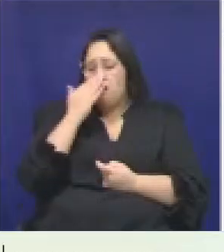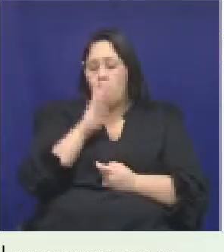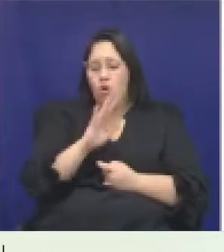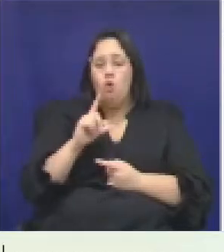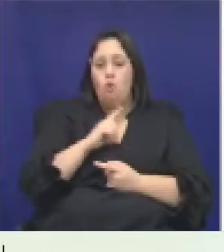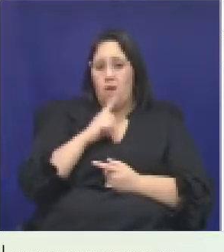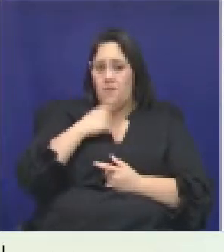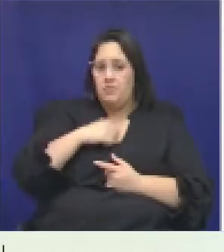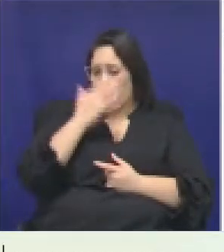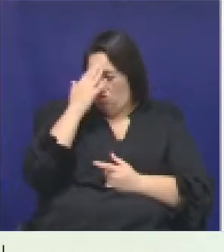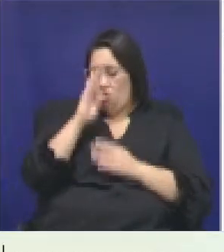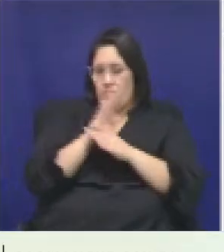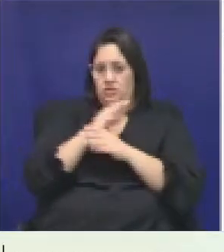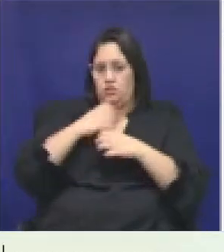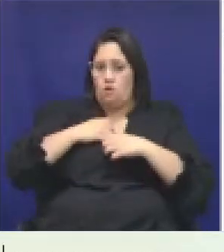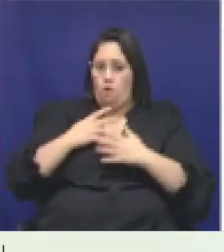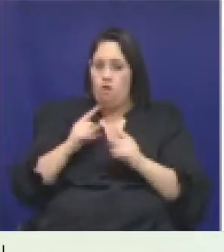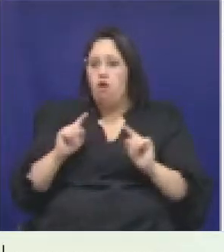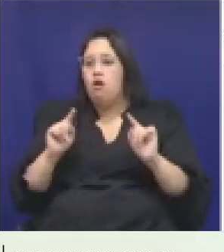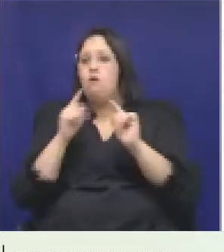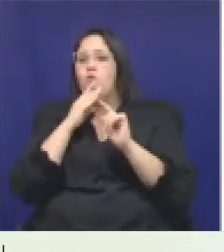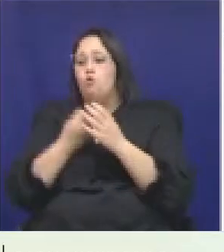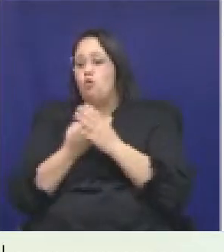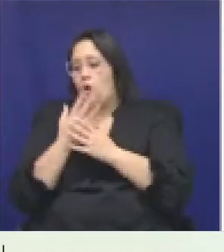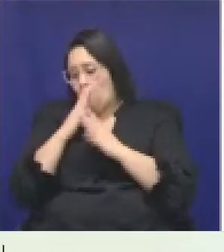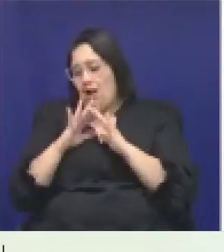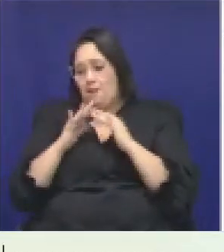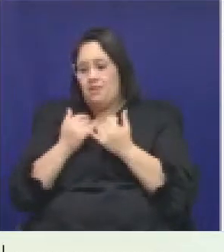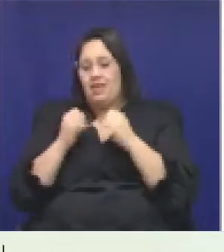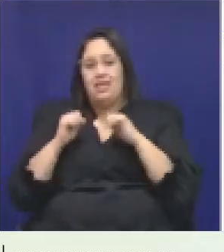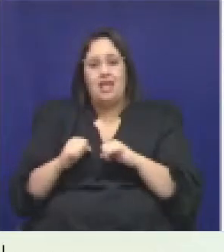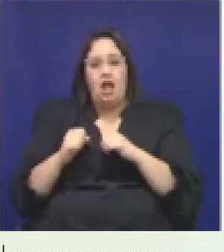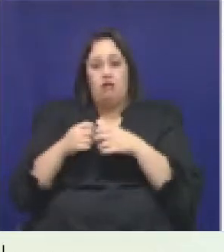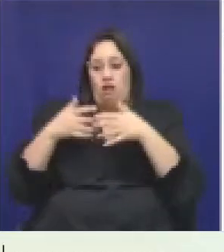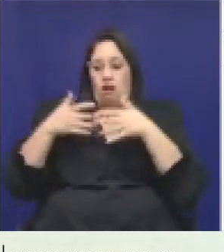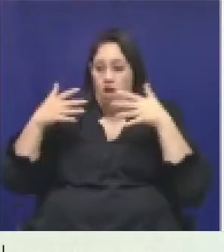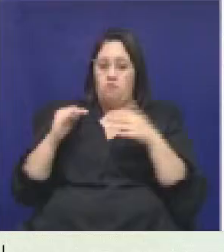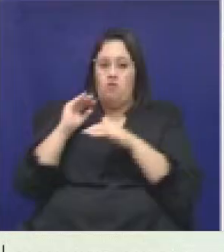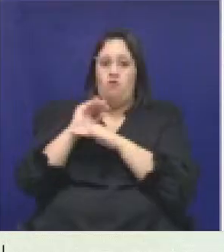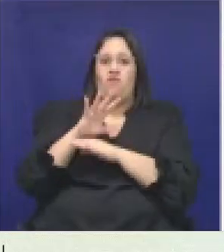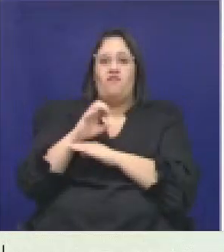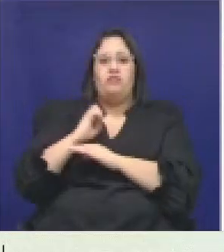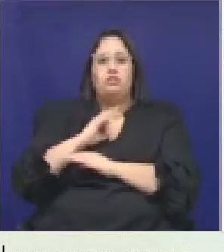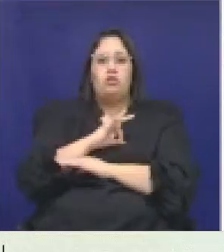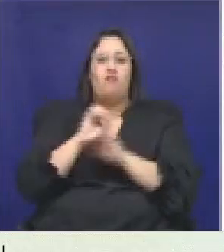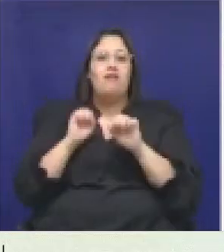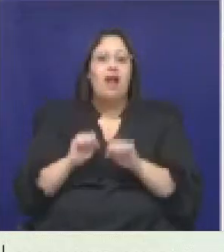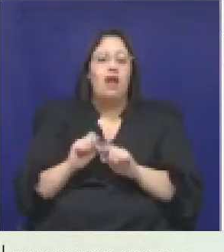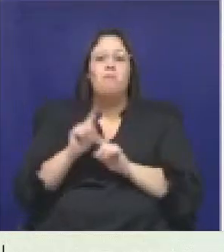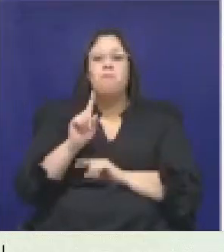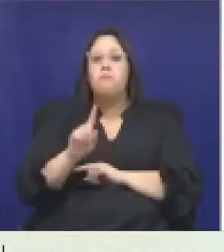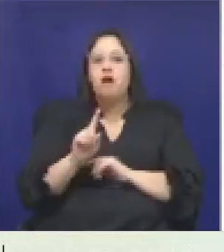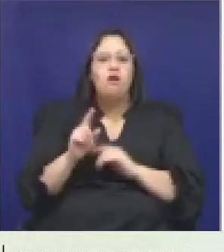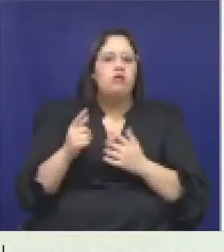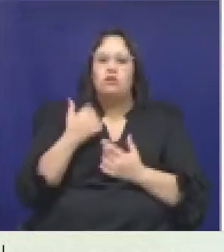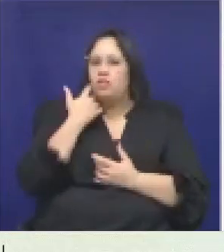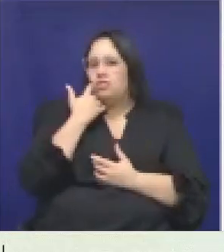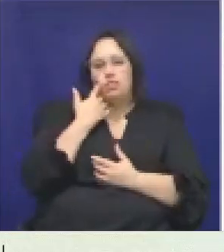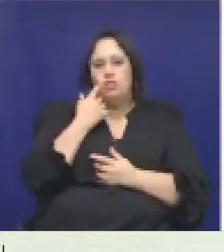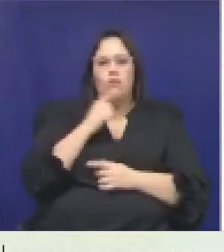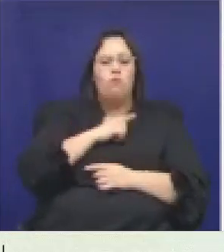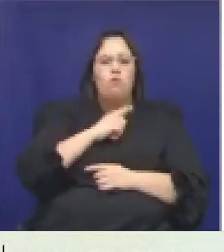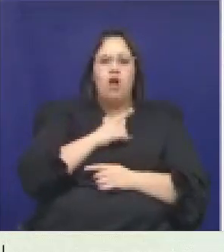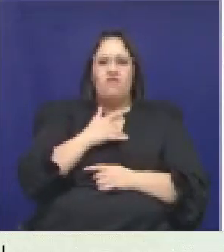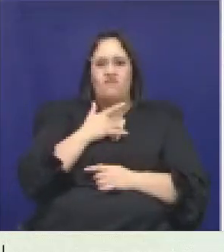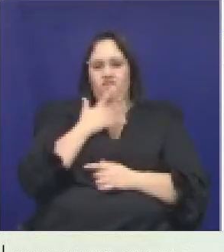I personally know business owners who could grow their companies to beyond 50 staff members, but they don't want to because